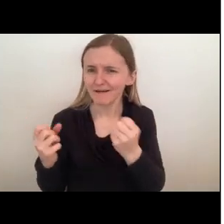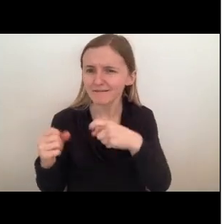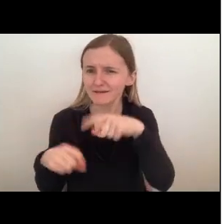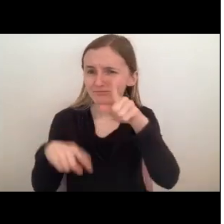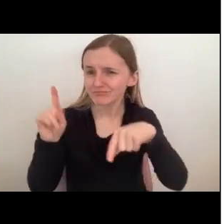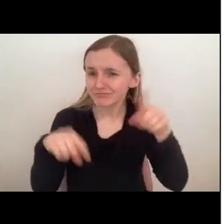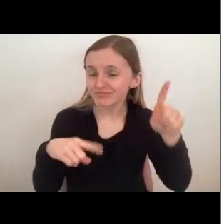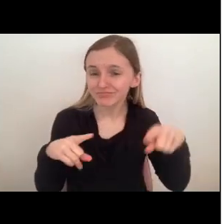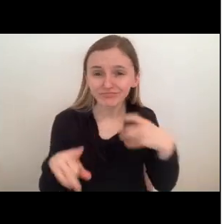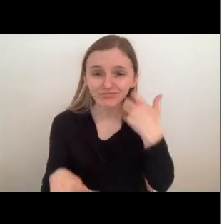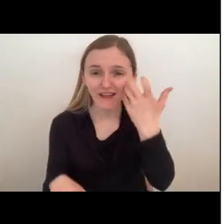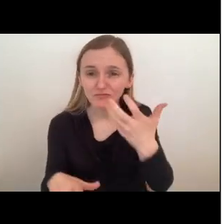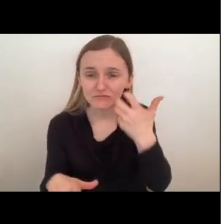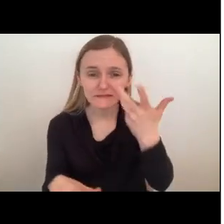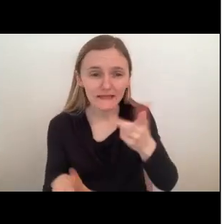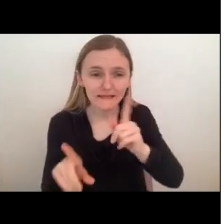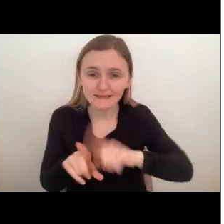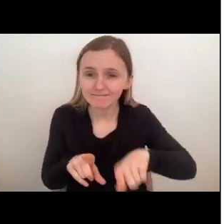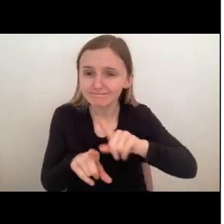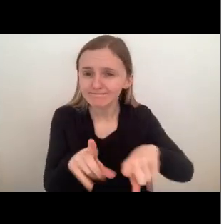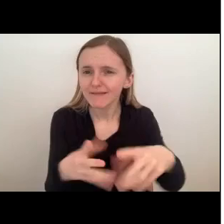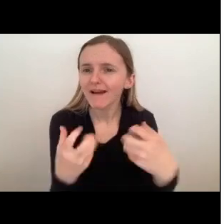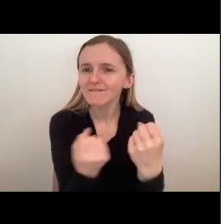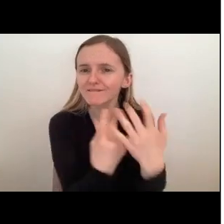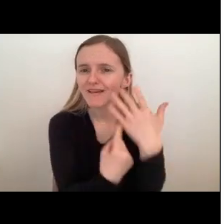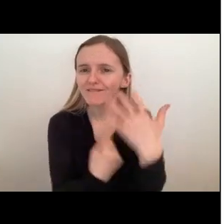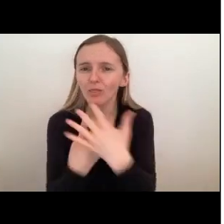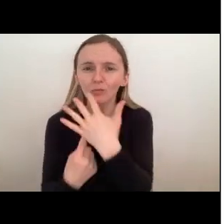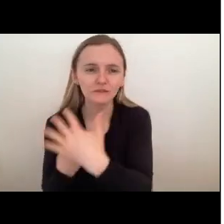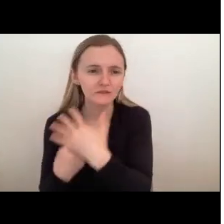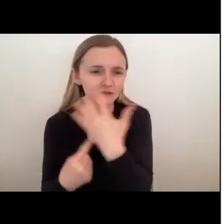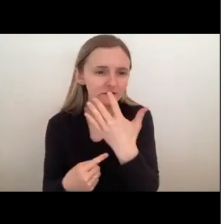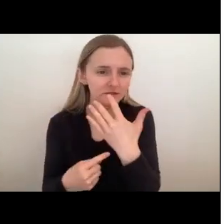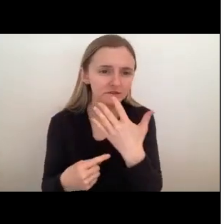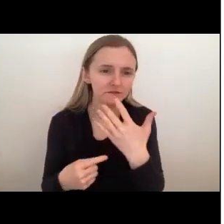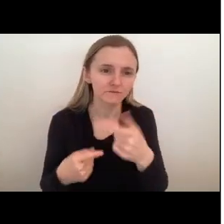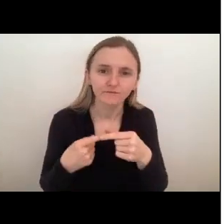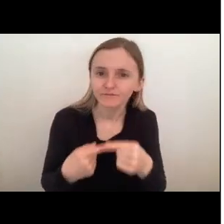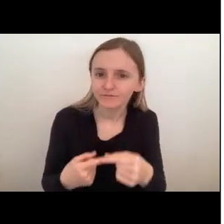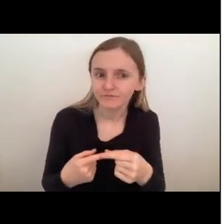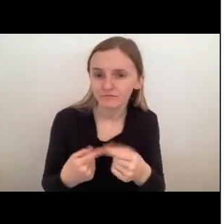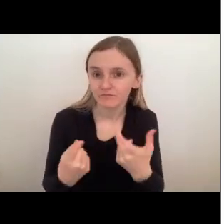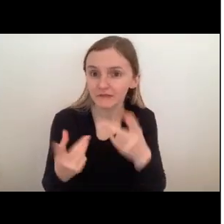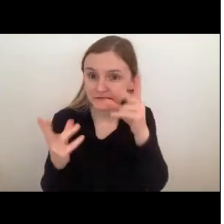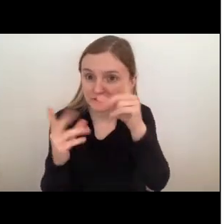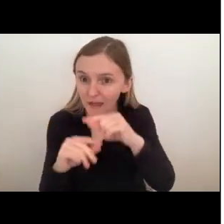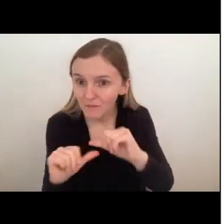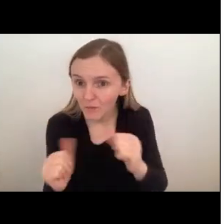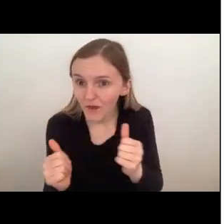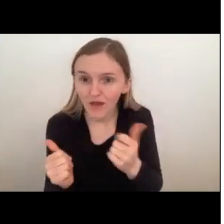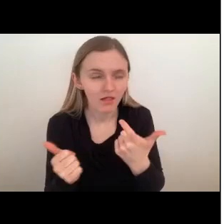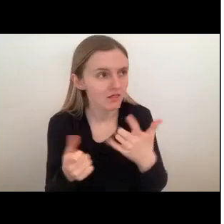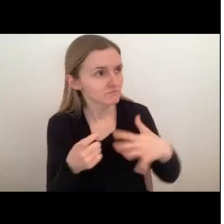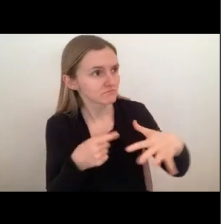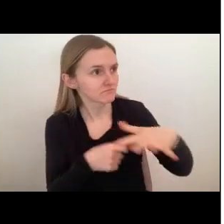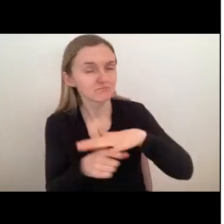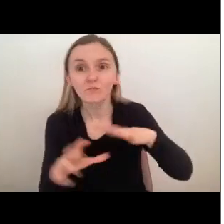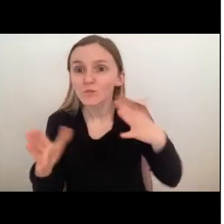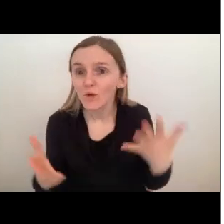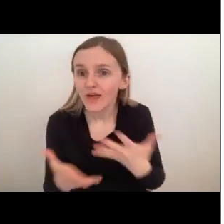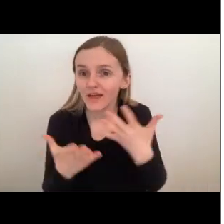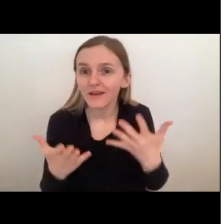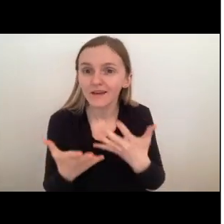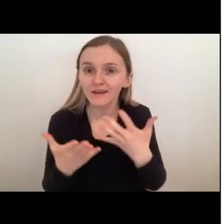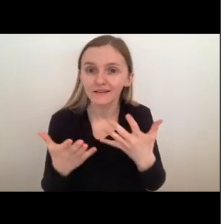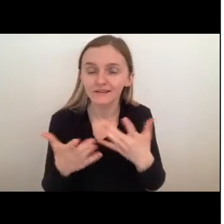day and be influenced by many, many factors. So including, like I said earlier, how they've slept, what environment they're in, if they're experiencing